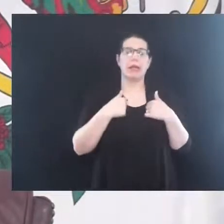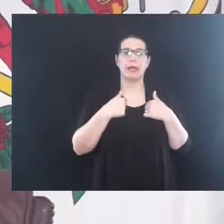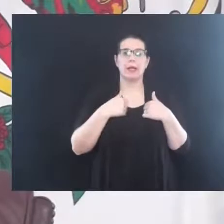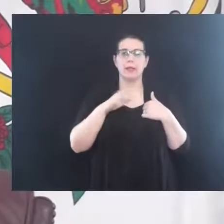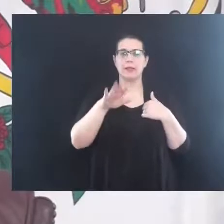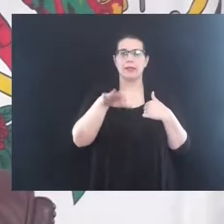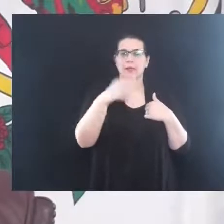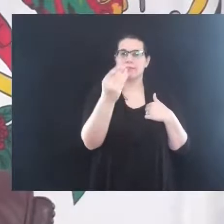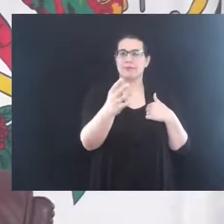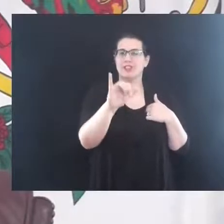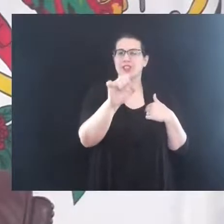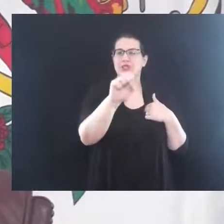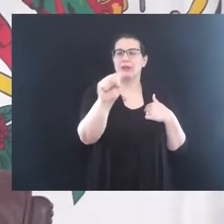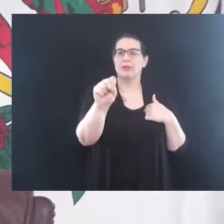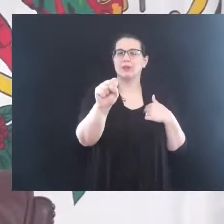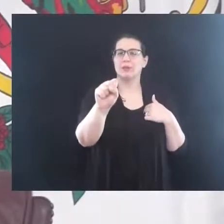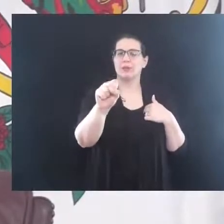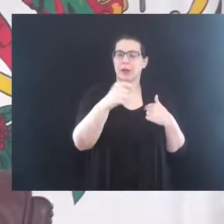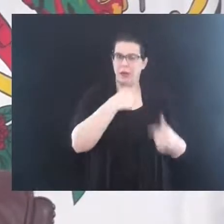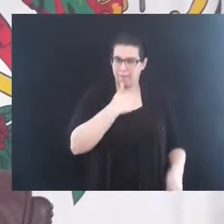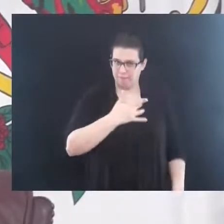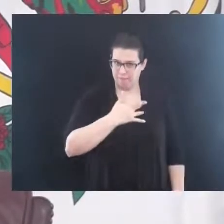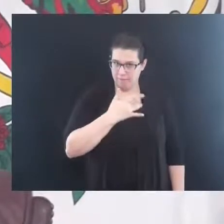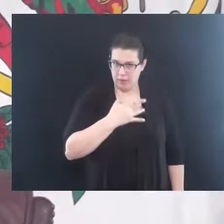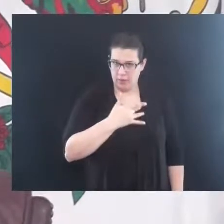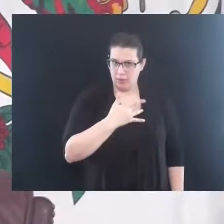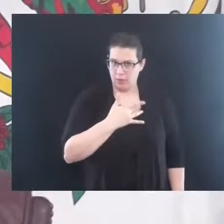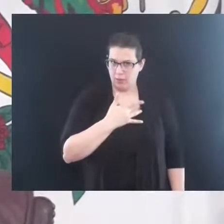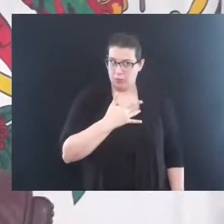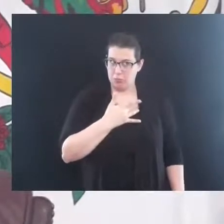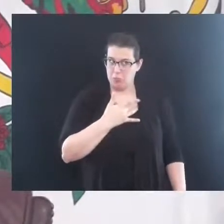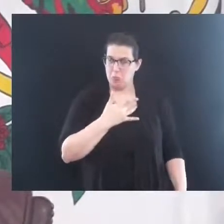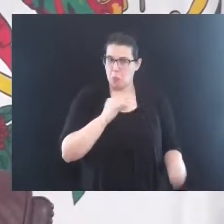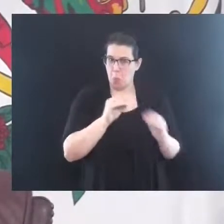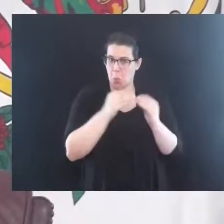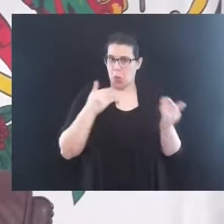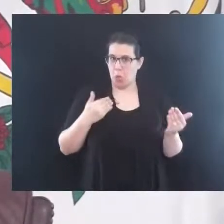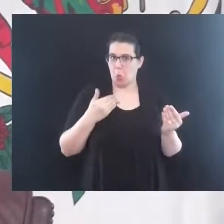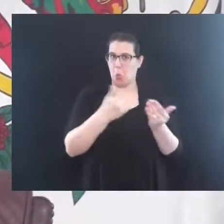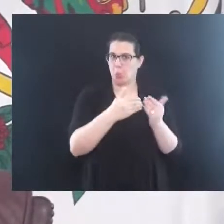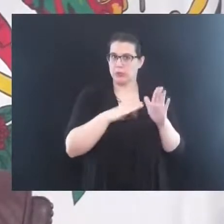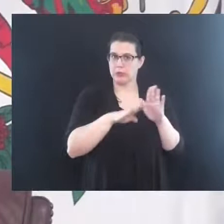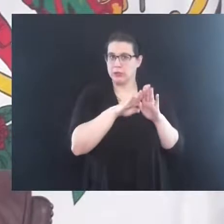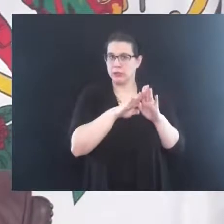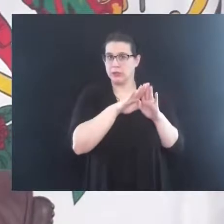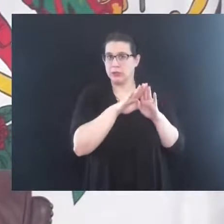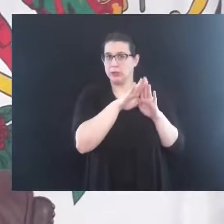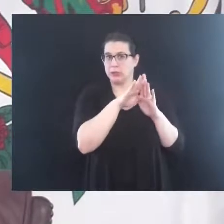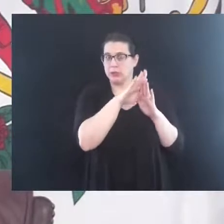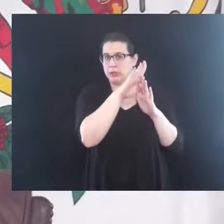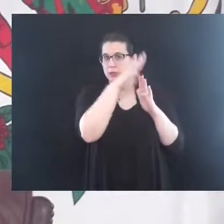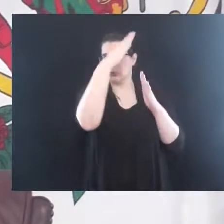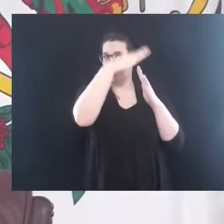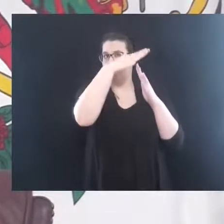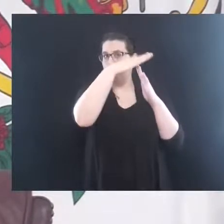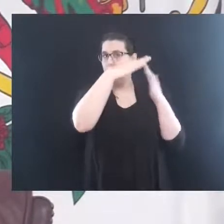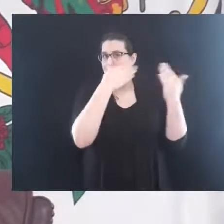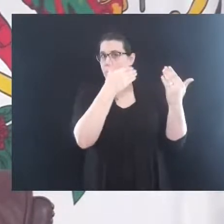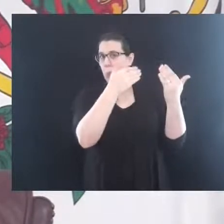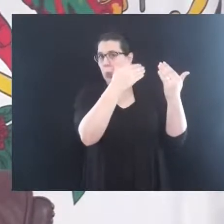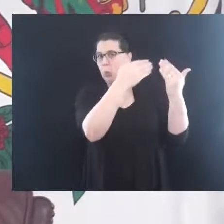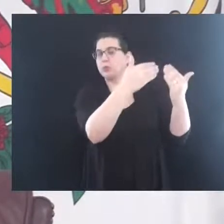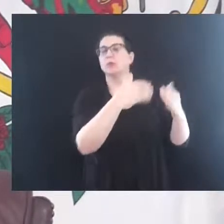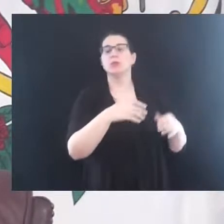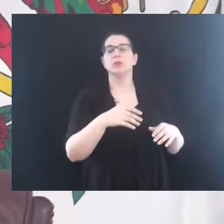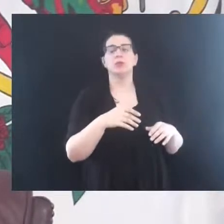Jess, I feel in my heart that we're getting closer. But at the same time, when you lost 70-some folks